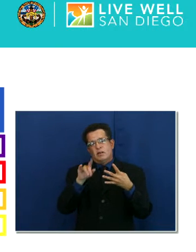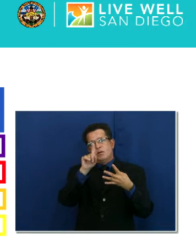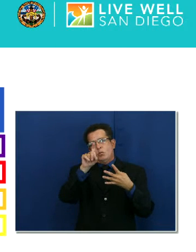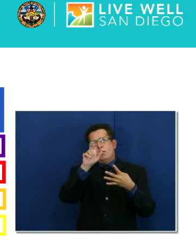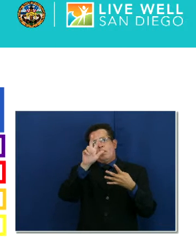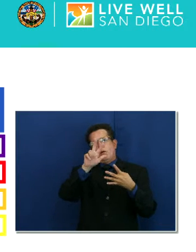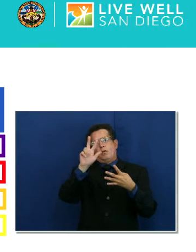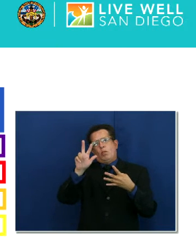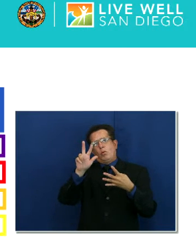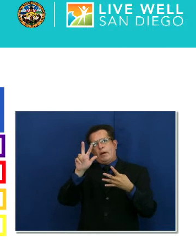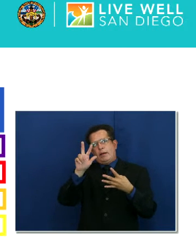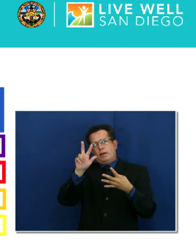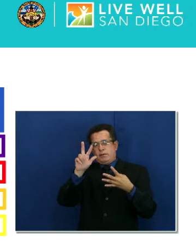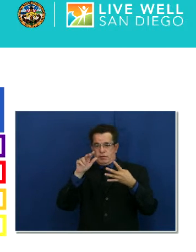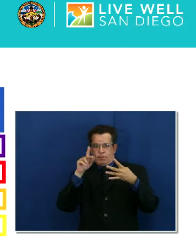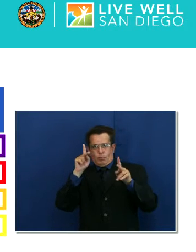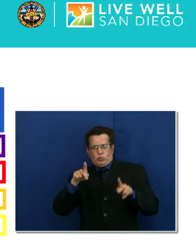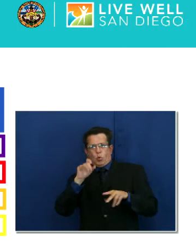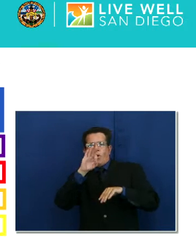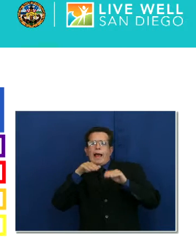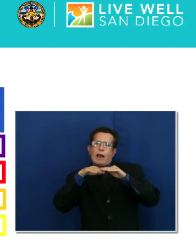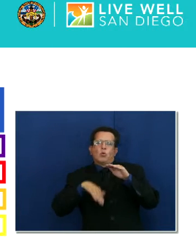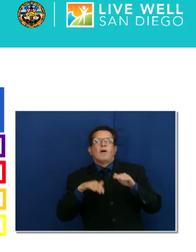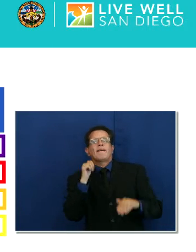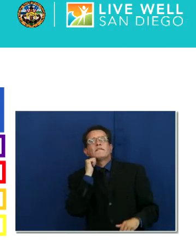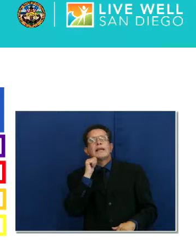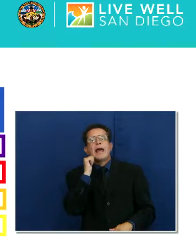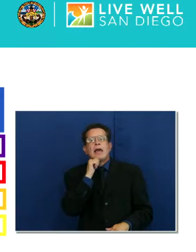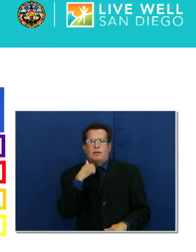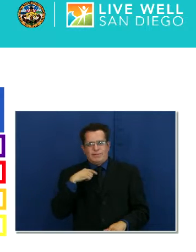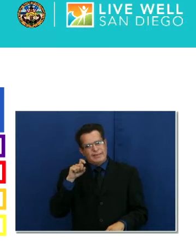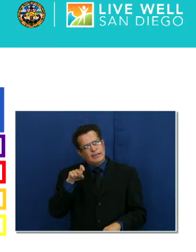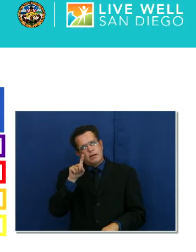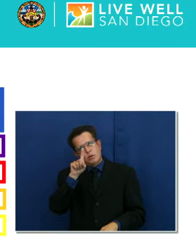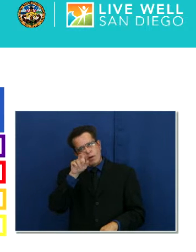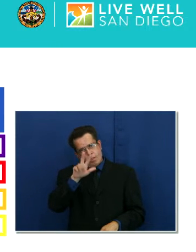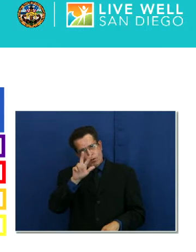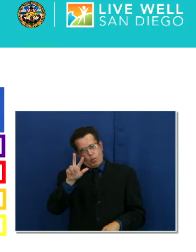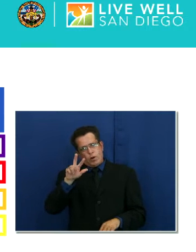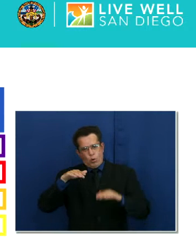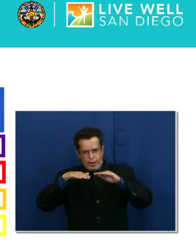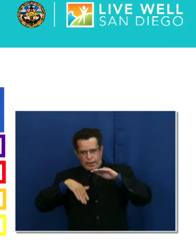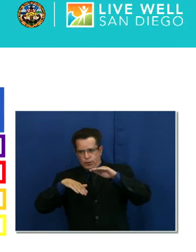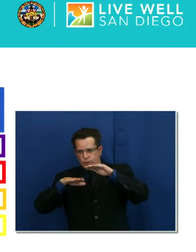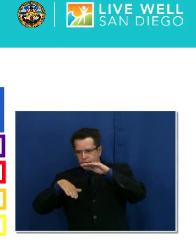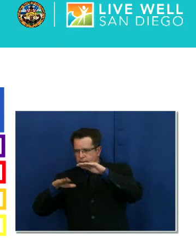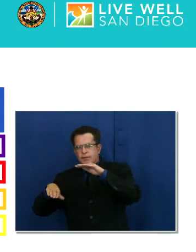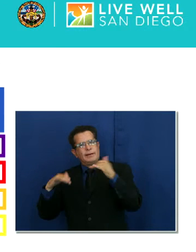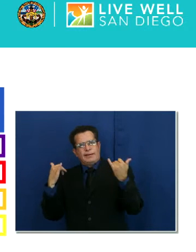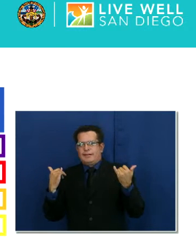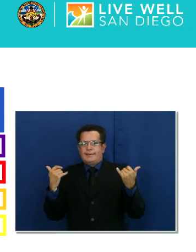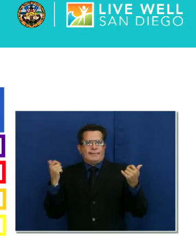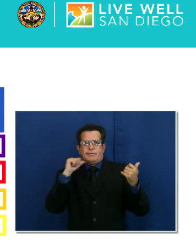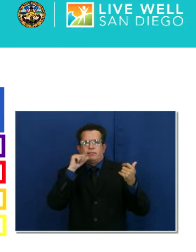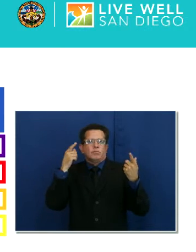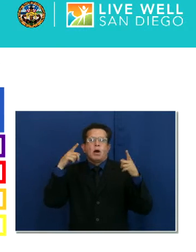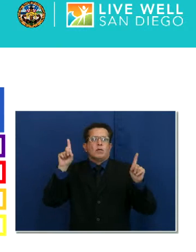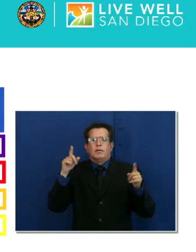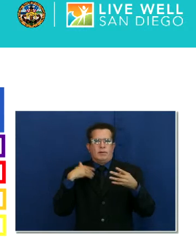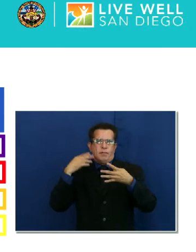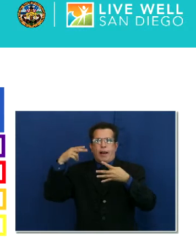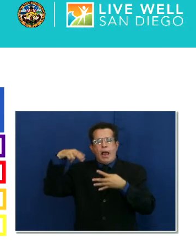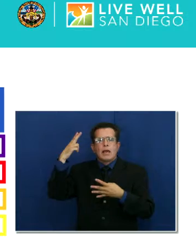or fewer cases each day, which to date has not been achieved.